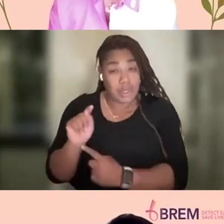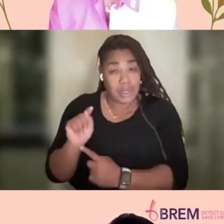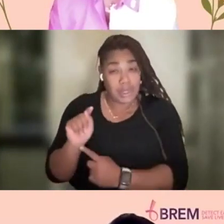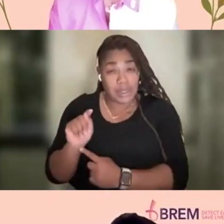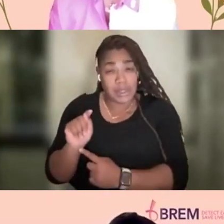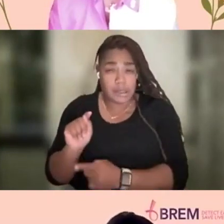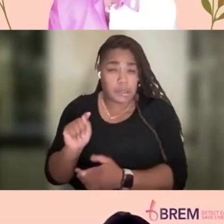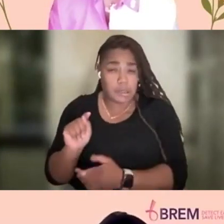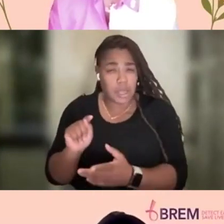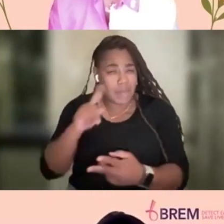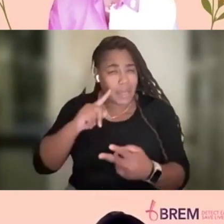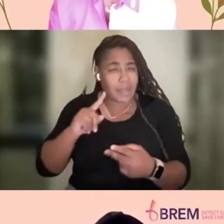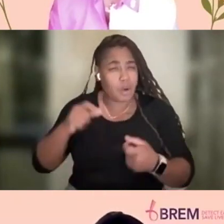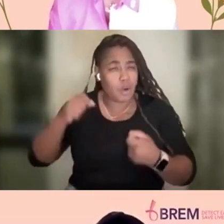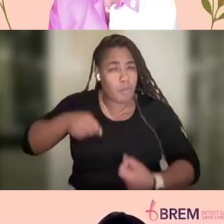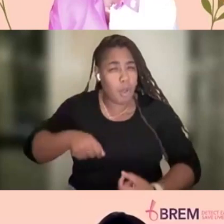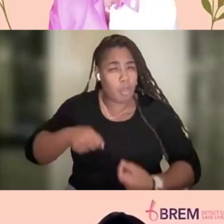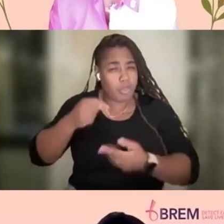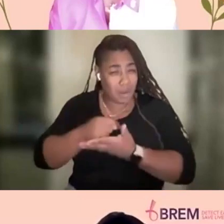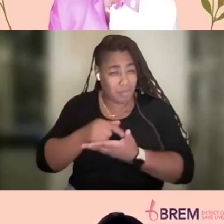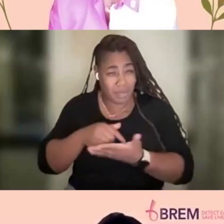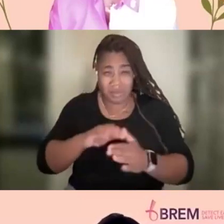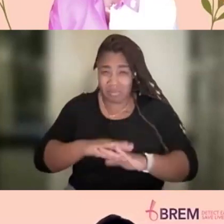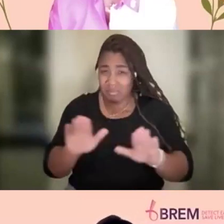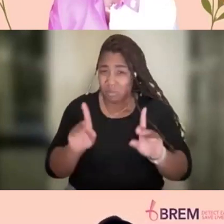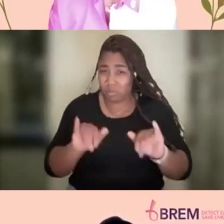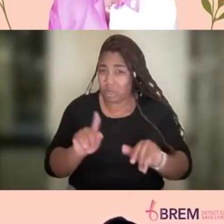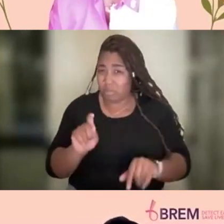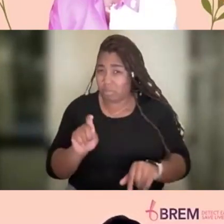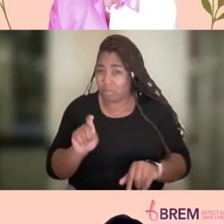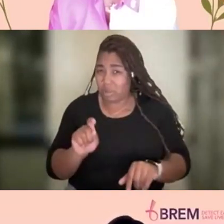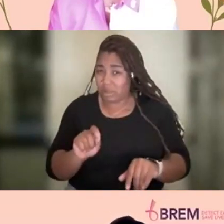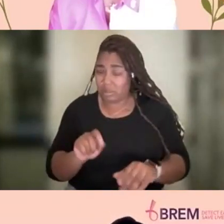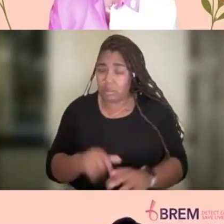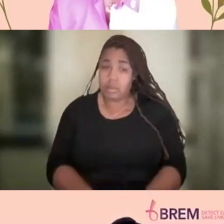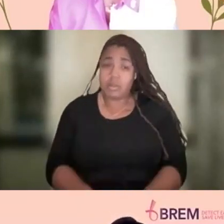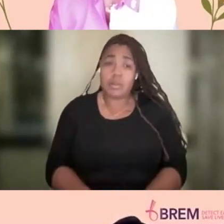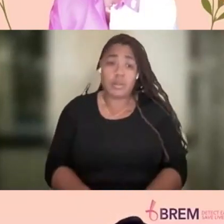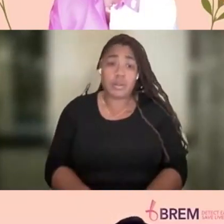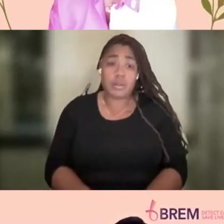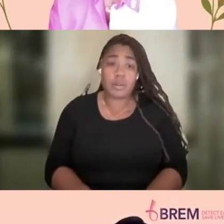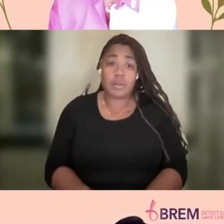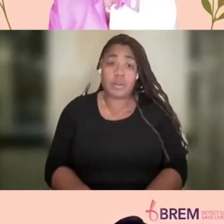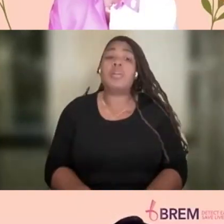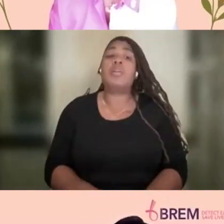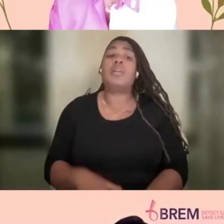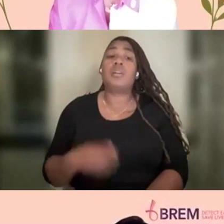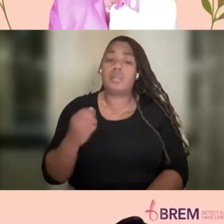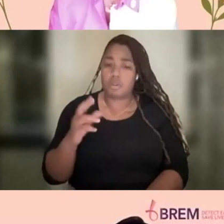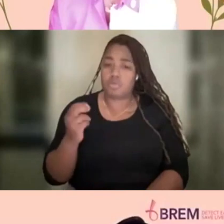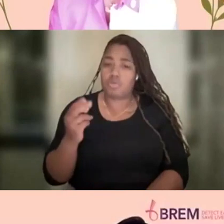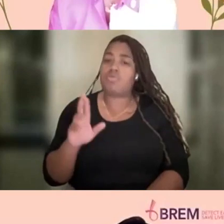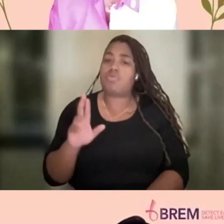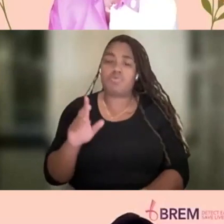completely out of the question? So there are some types of hormone